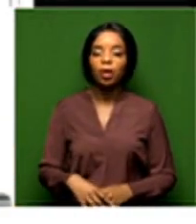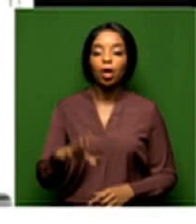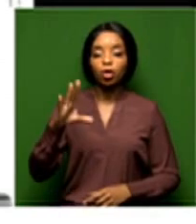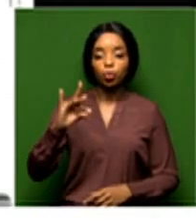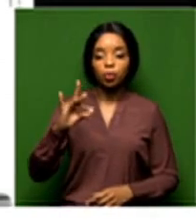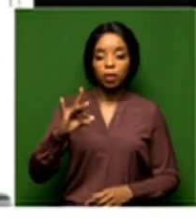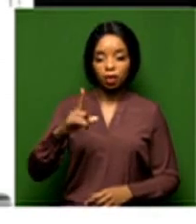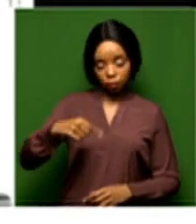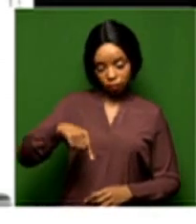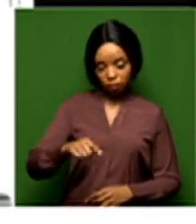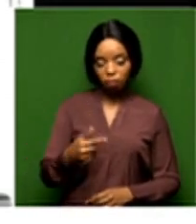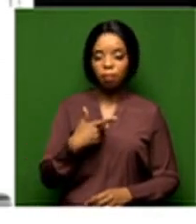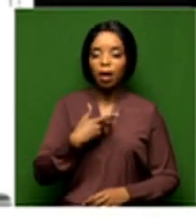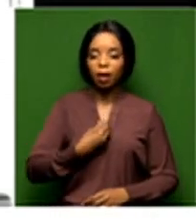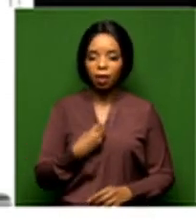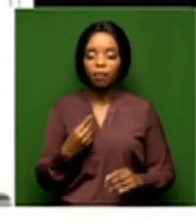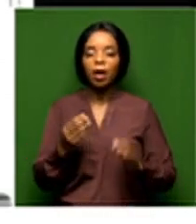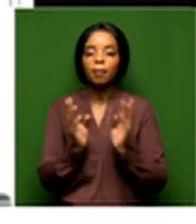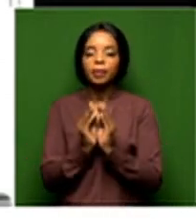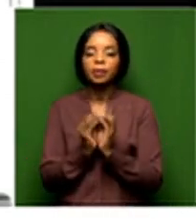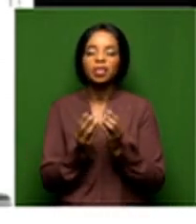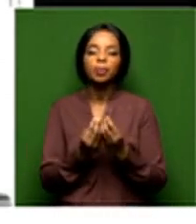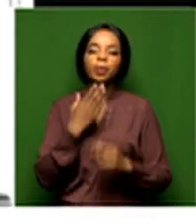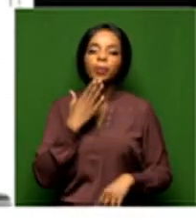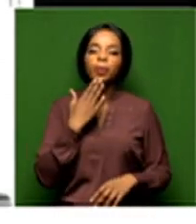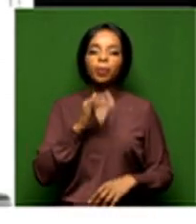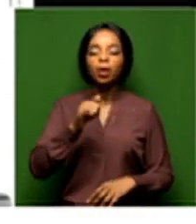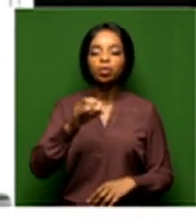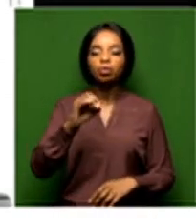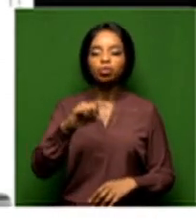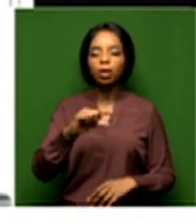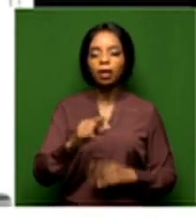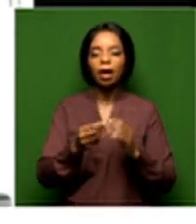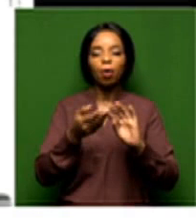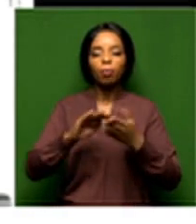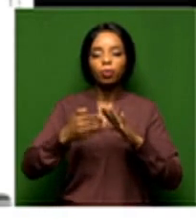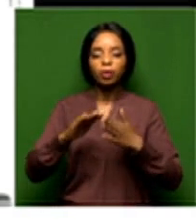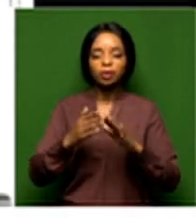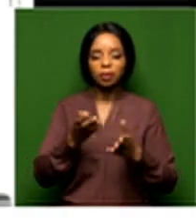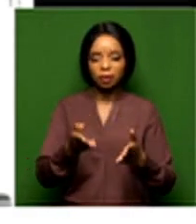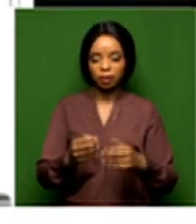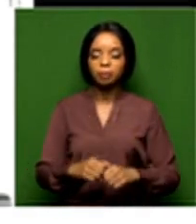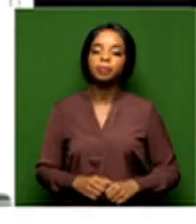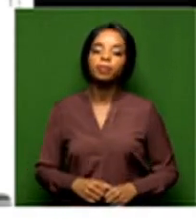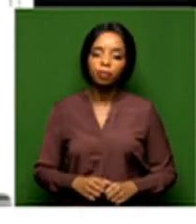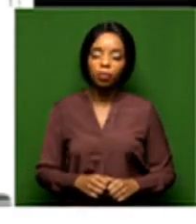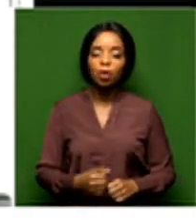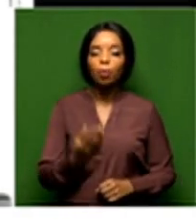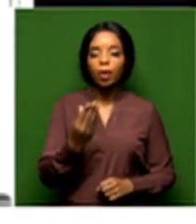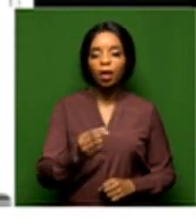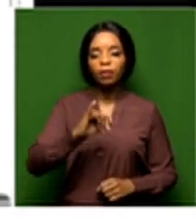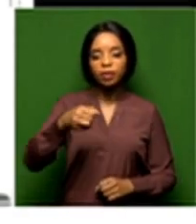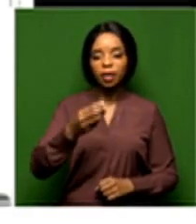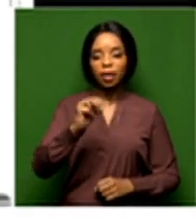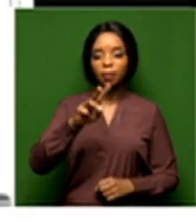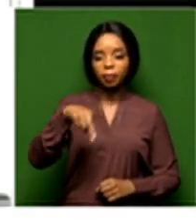meeting the JOC committee. We're presenting all our JOC presentations. So part of our JOC schedule, we have JNPD, we